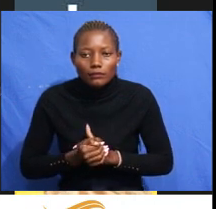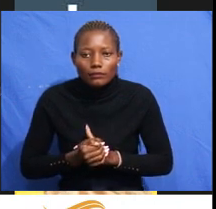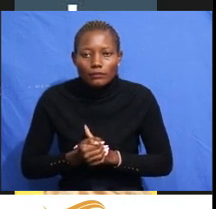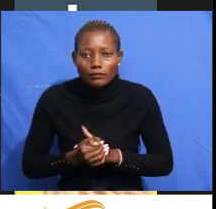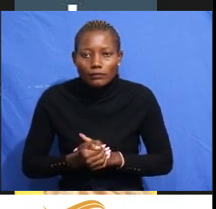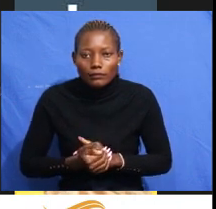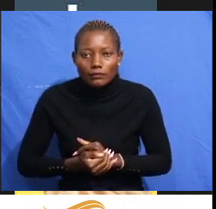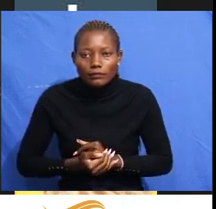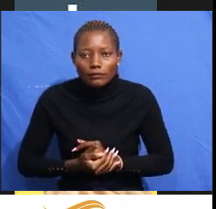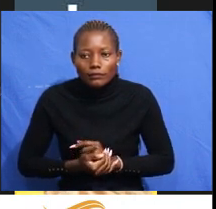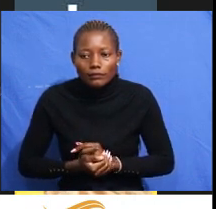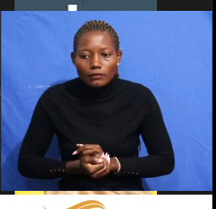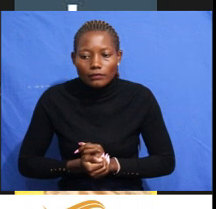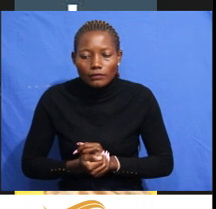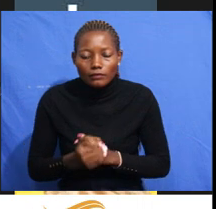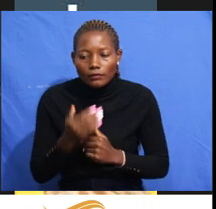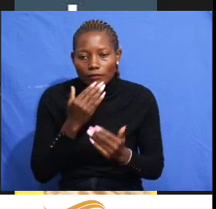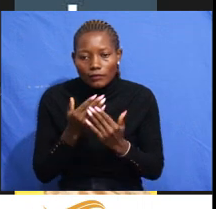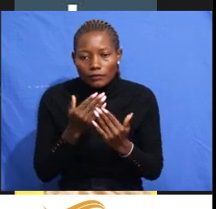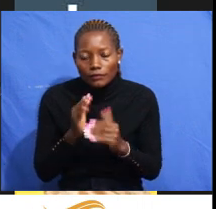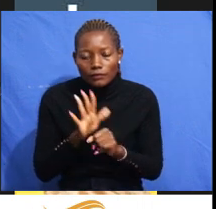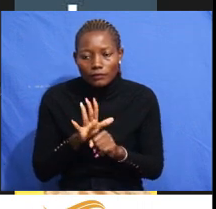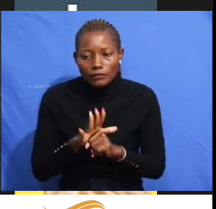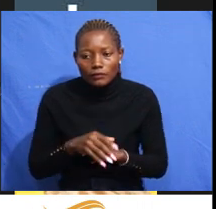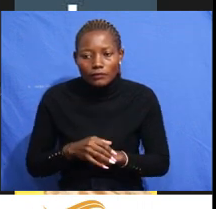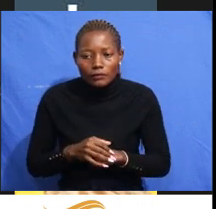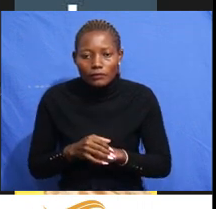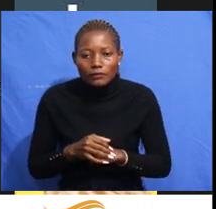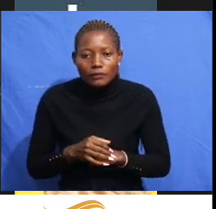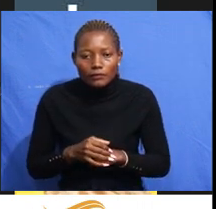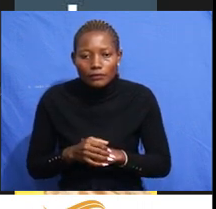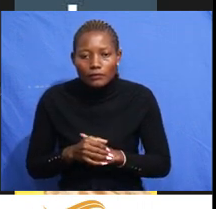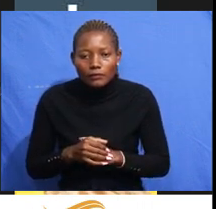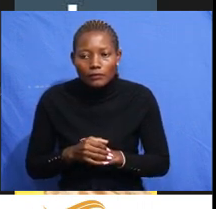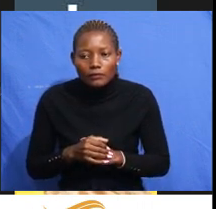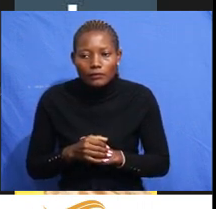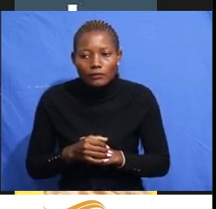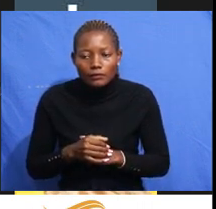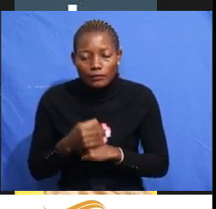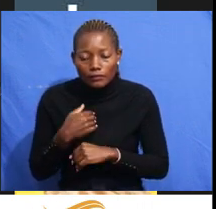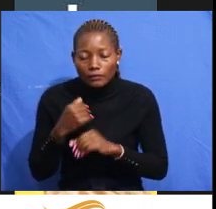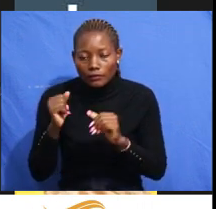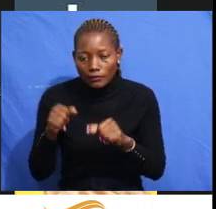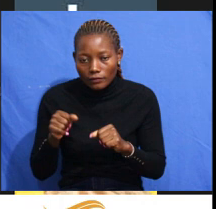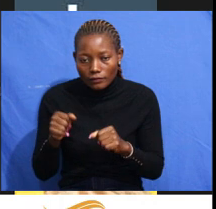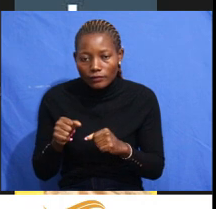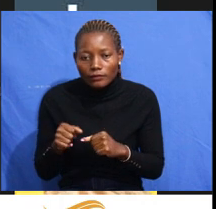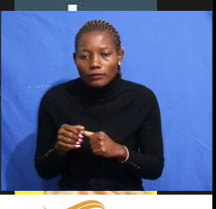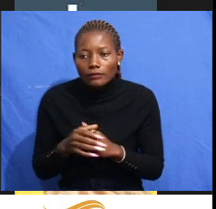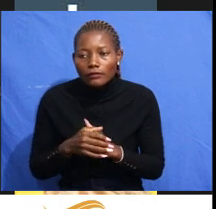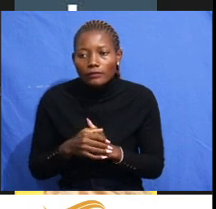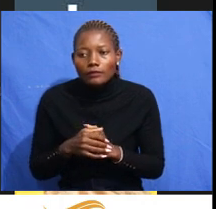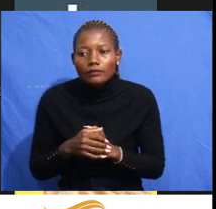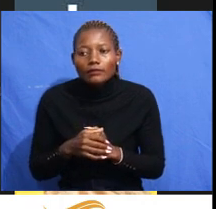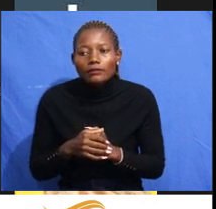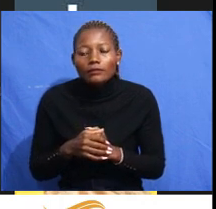Thank you so much for a wonderful presentation. I agree with you completely on how important it is for coaches to